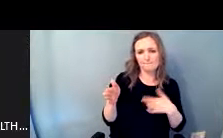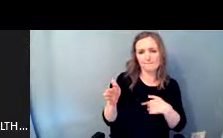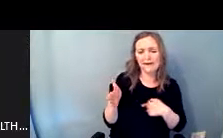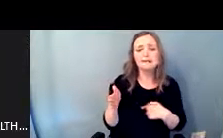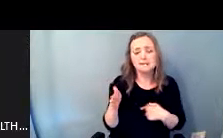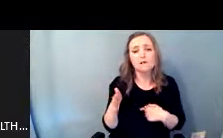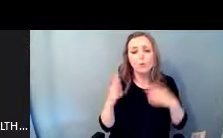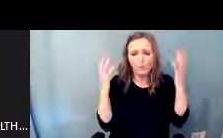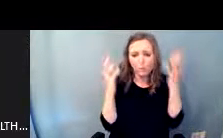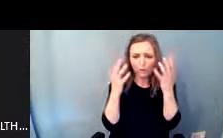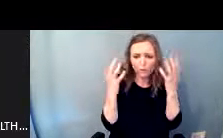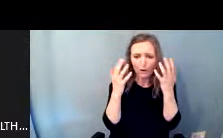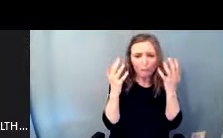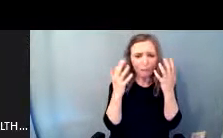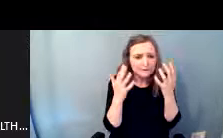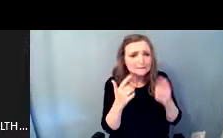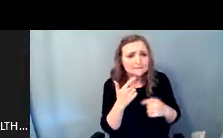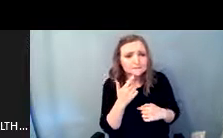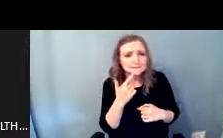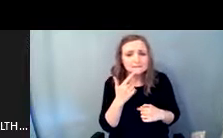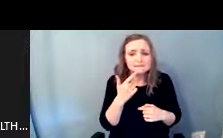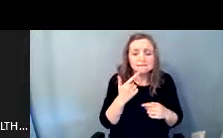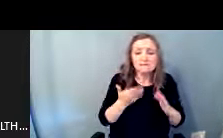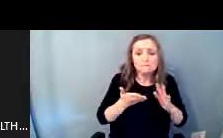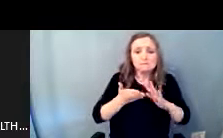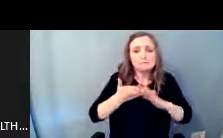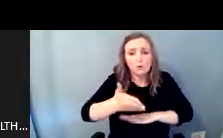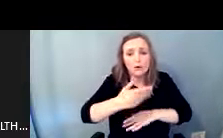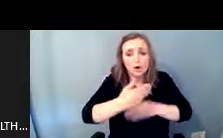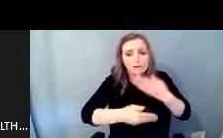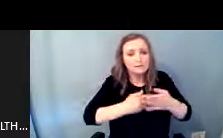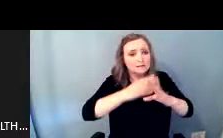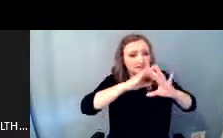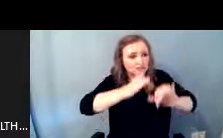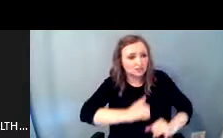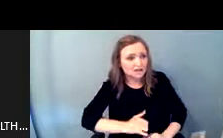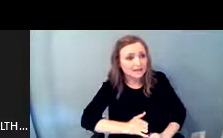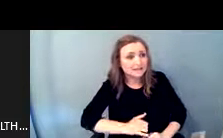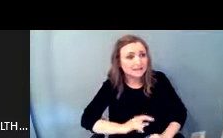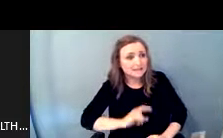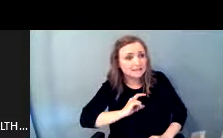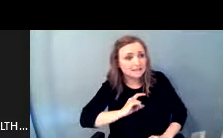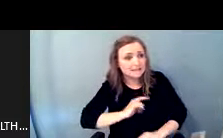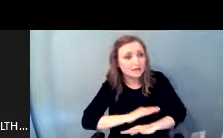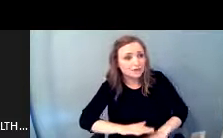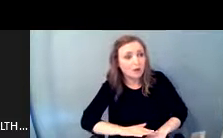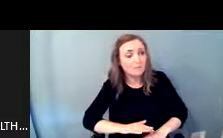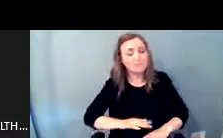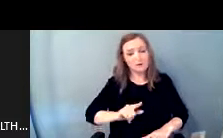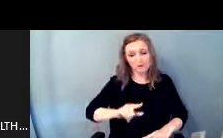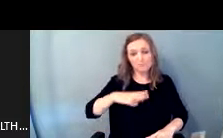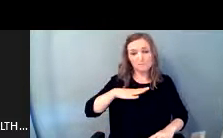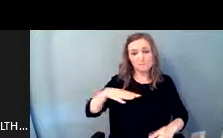refer people urgently to hospital to exclude cancer. But over the years, many